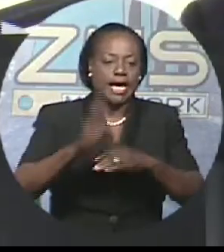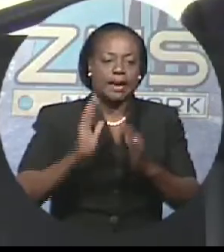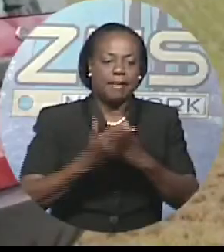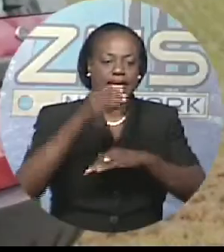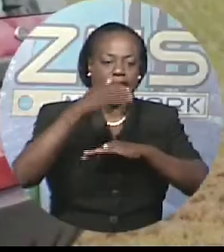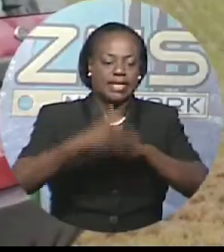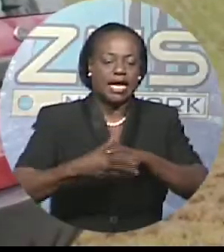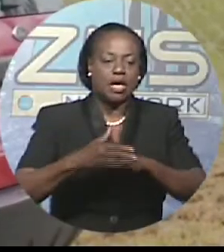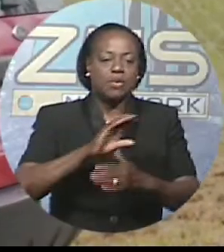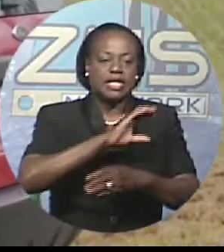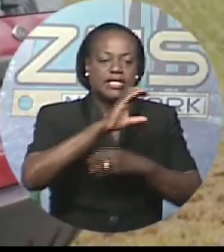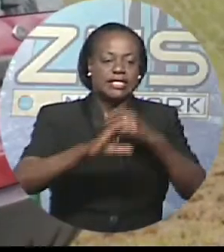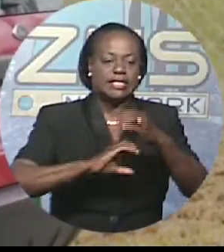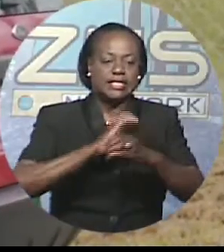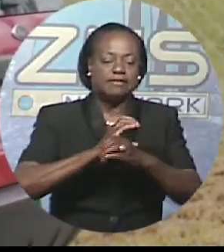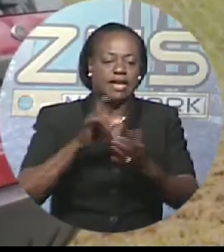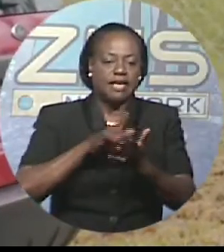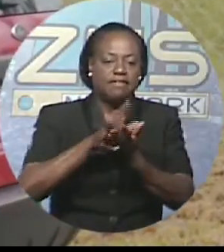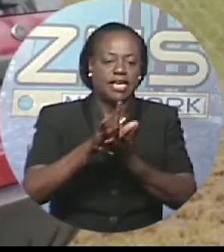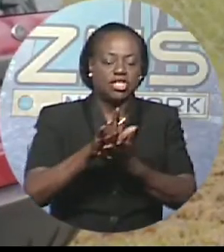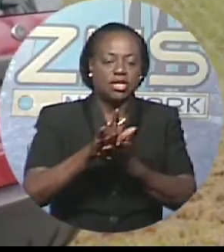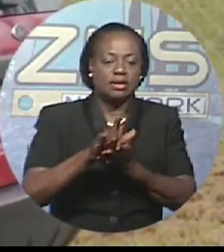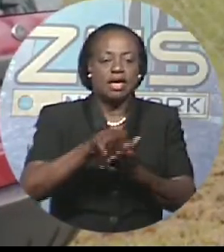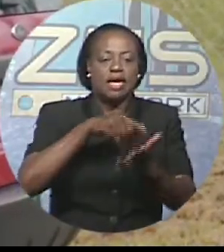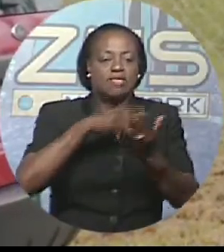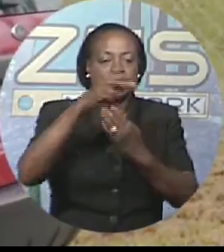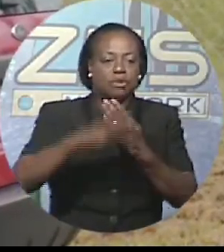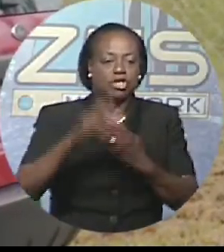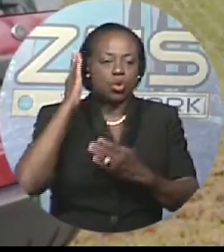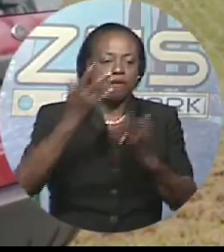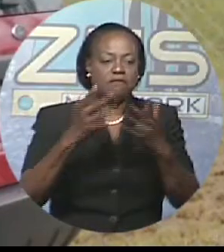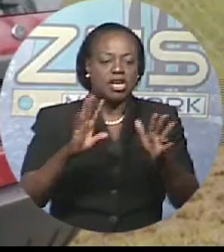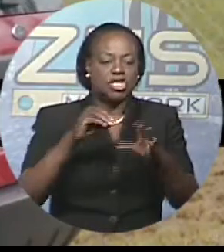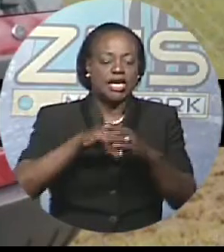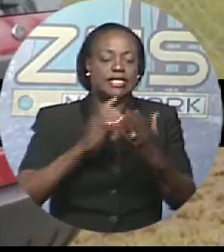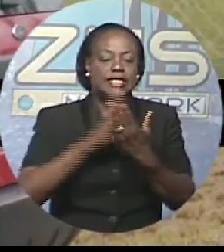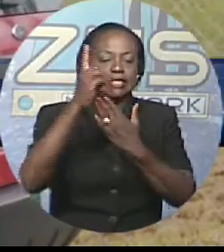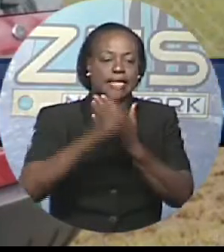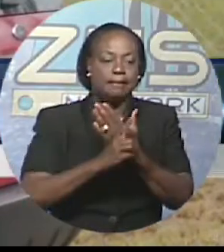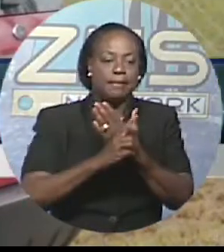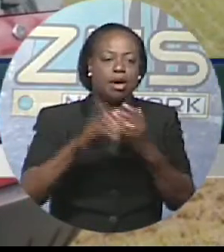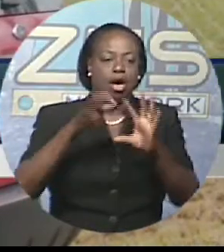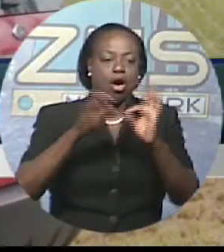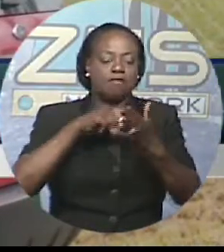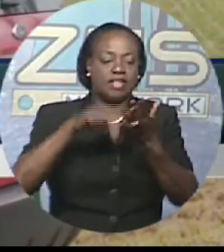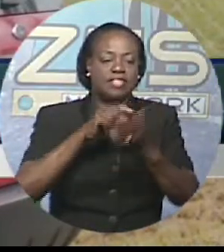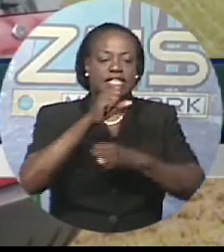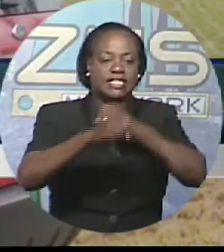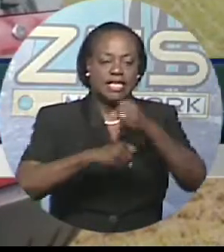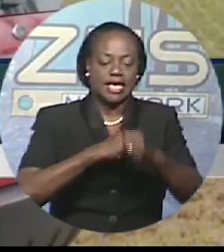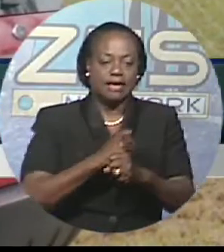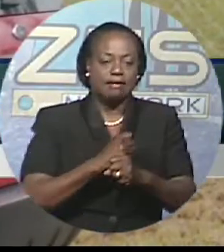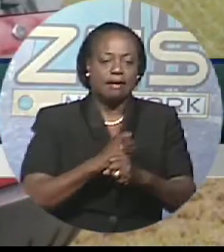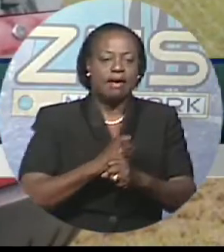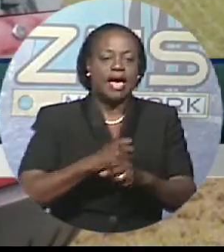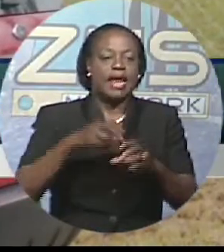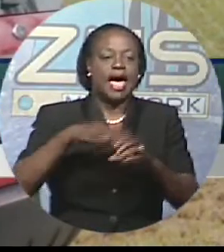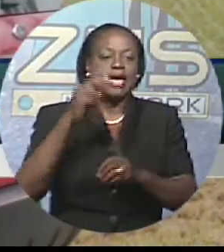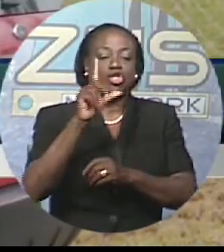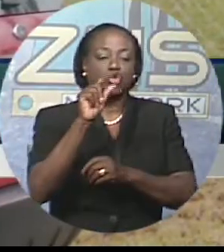And it's a significant investment by the Bahamian people. The radar was chosen after an